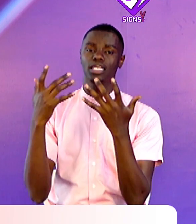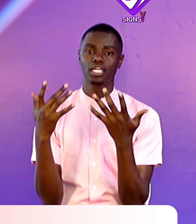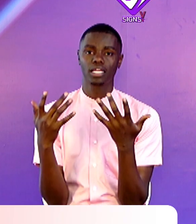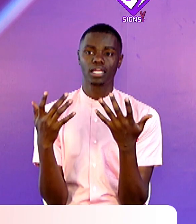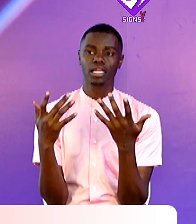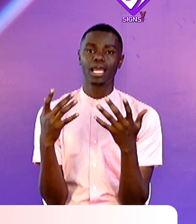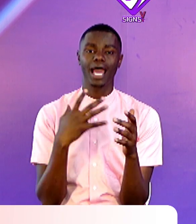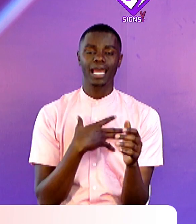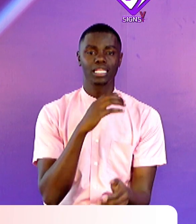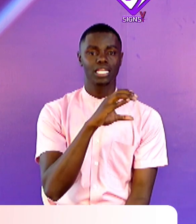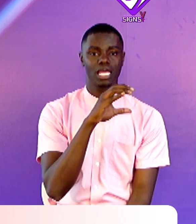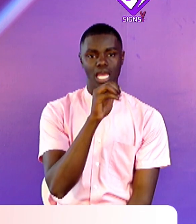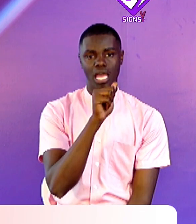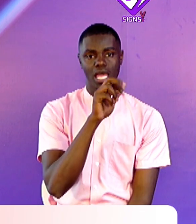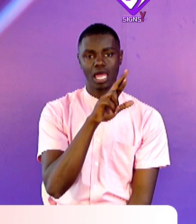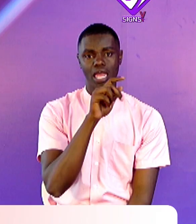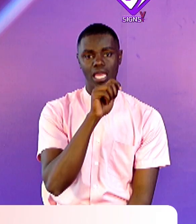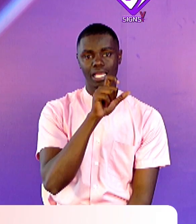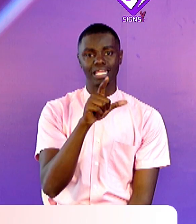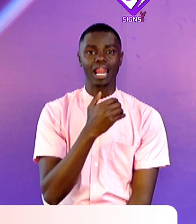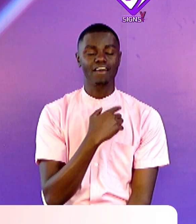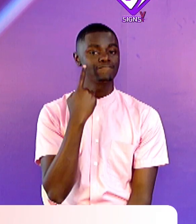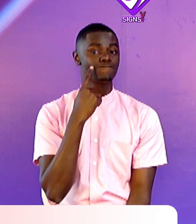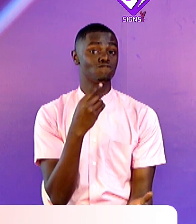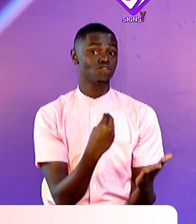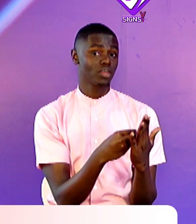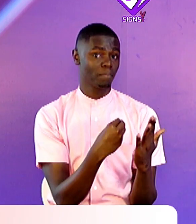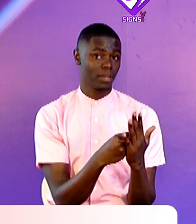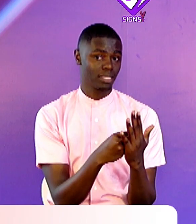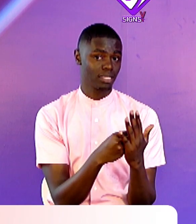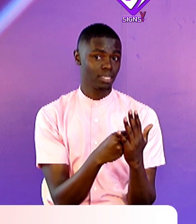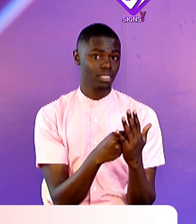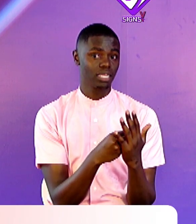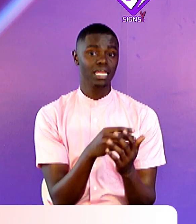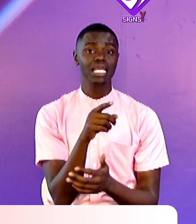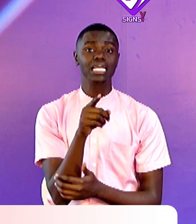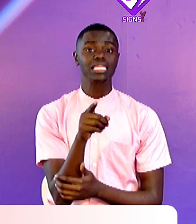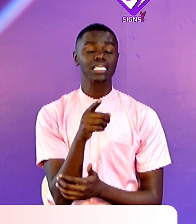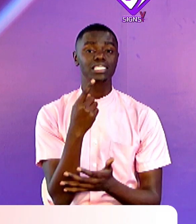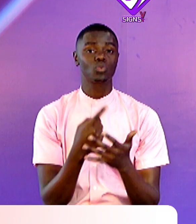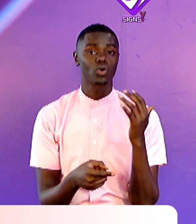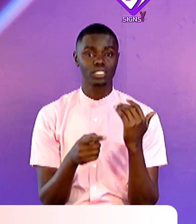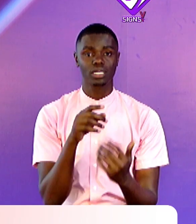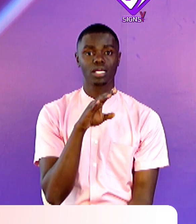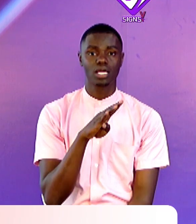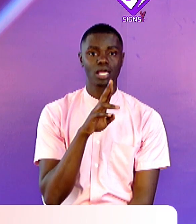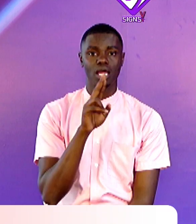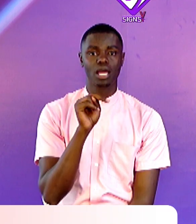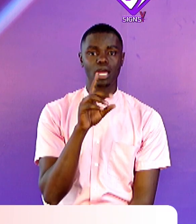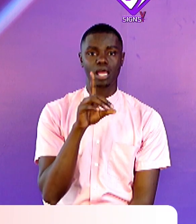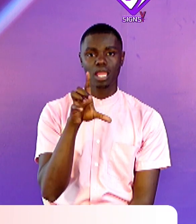that cartels have for the money. So this is what, I don't know if I should say that this is what bangles our